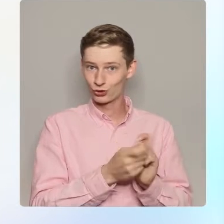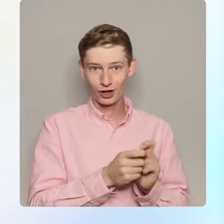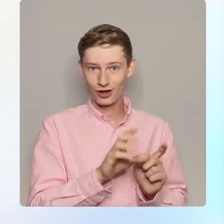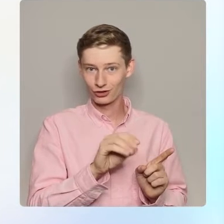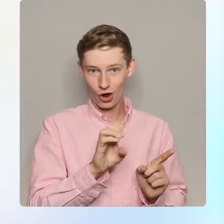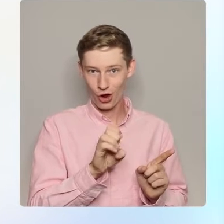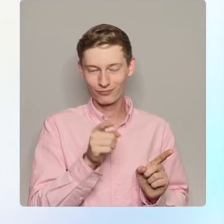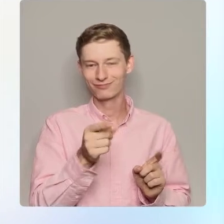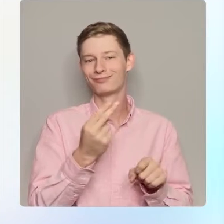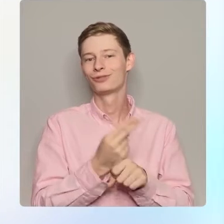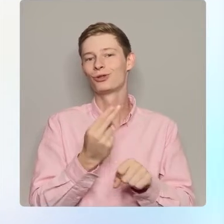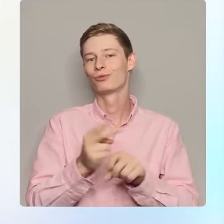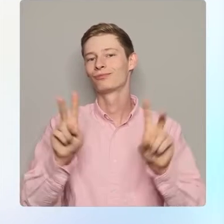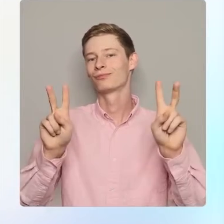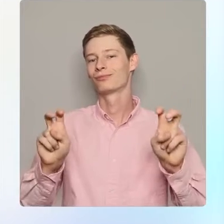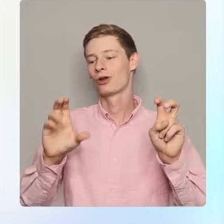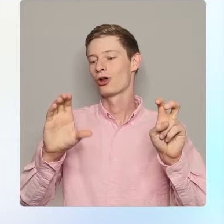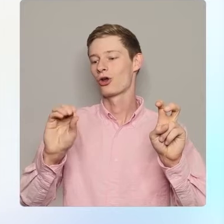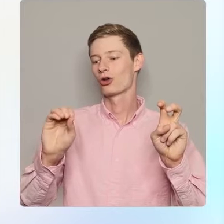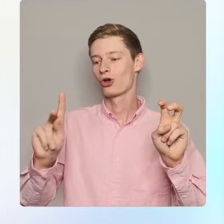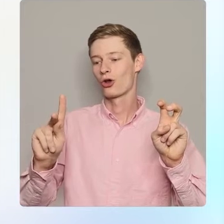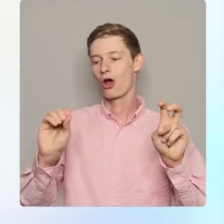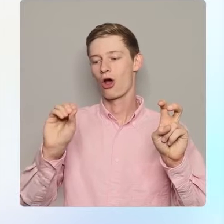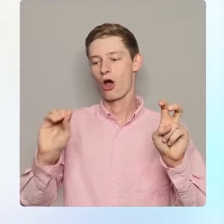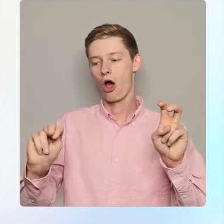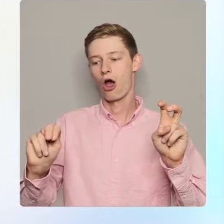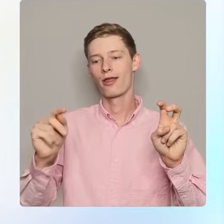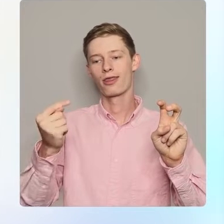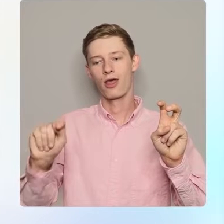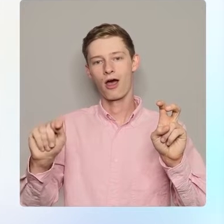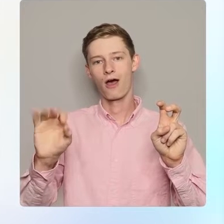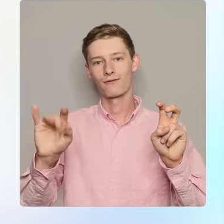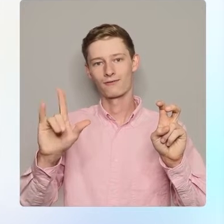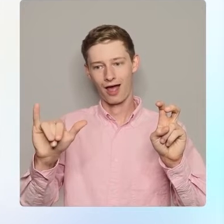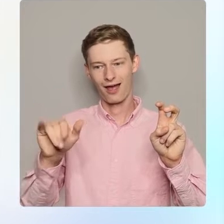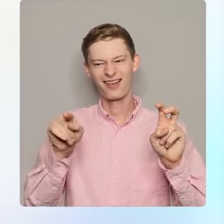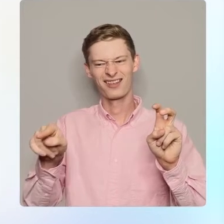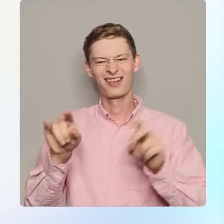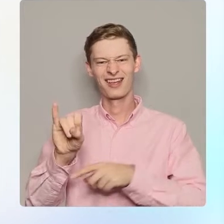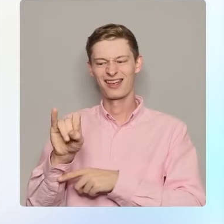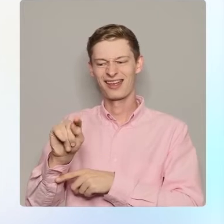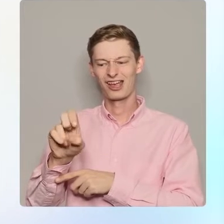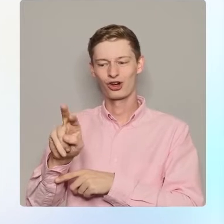been deployed, resulting in 60% faster builds.